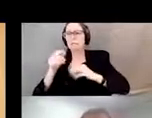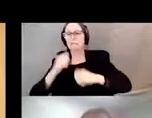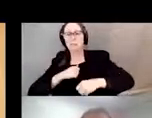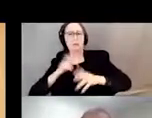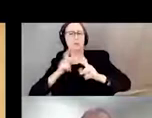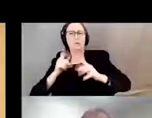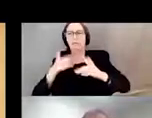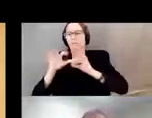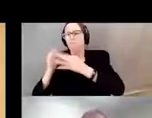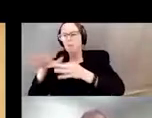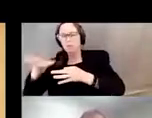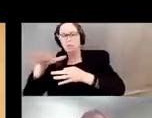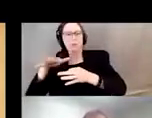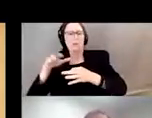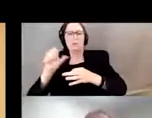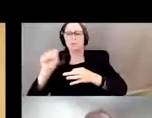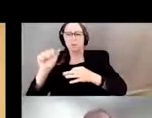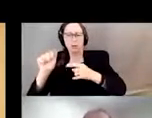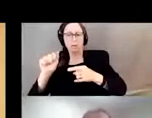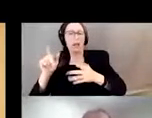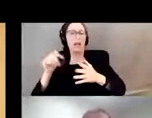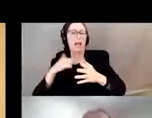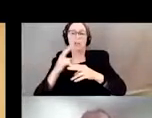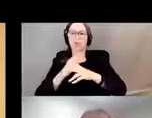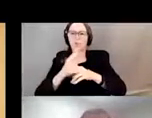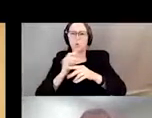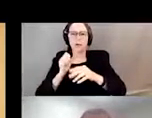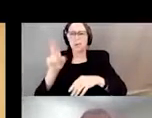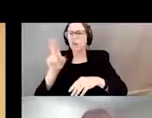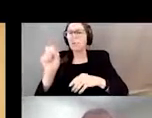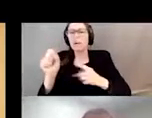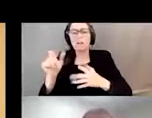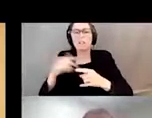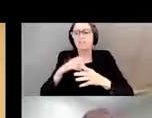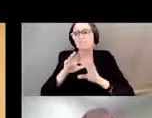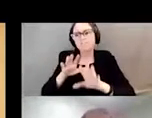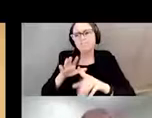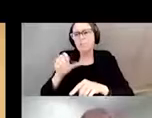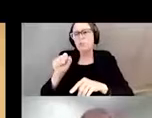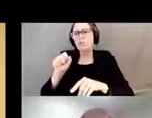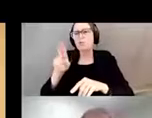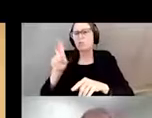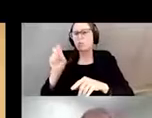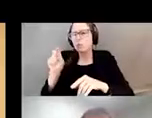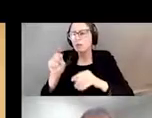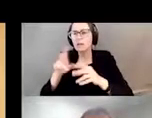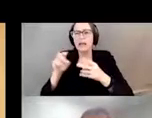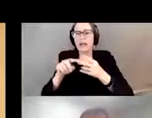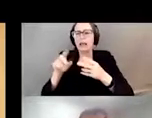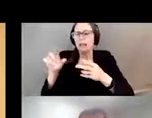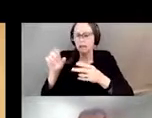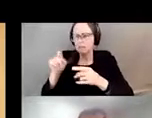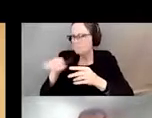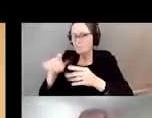families. And the United States pressures the Sudanese and the Saudi government to expel Osama bin Laden